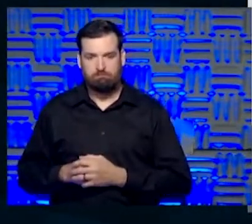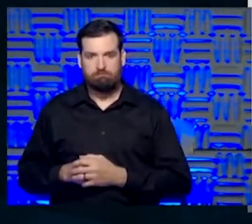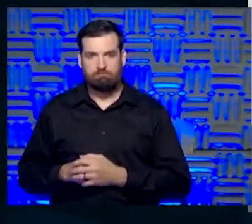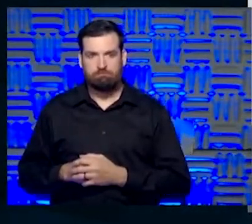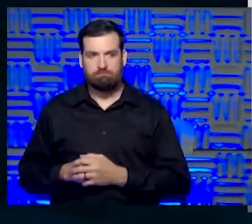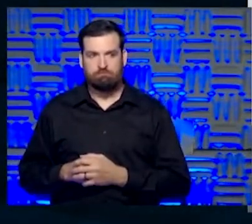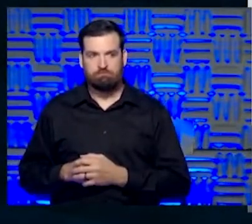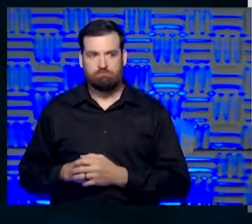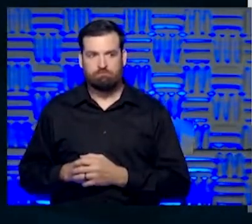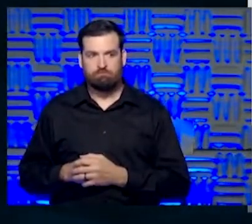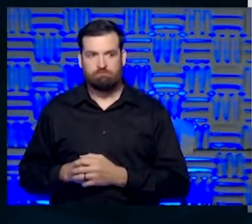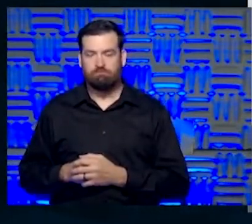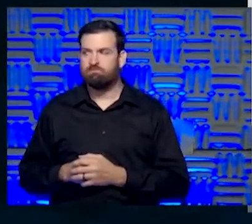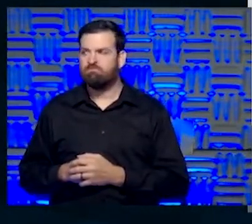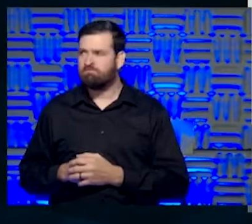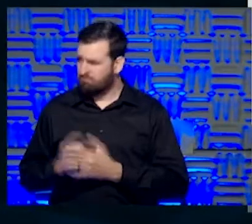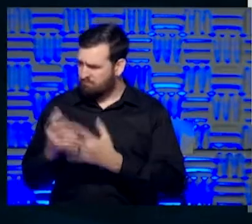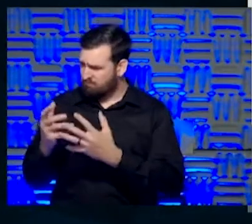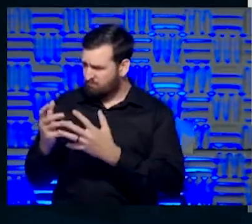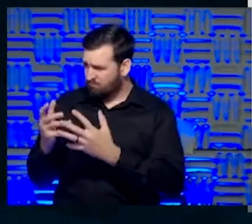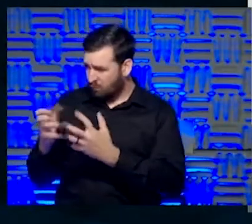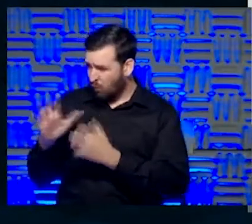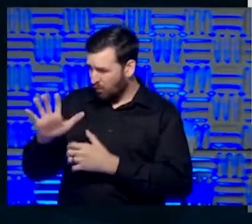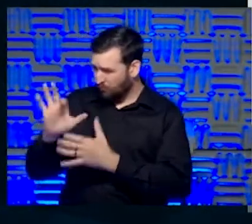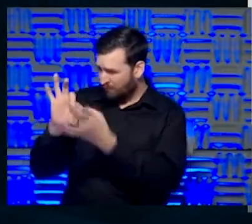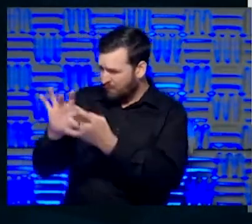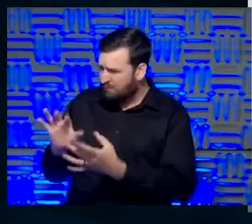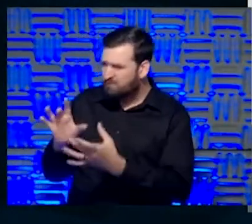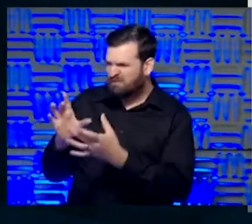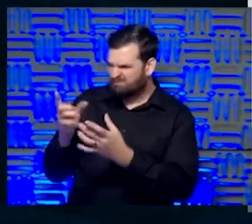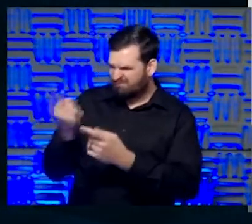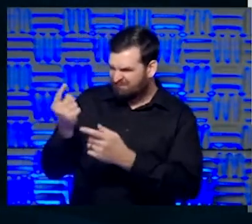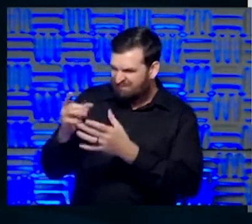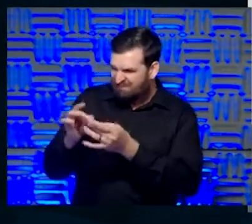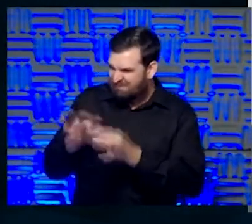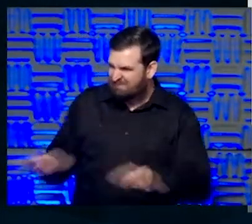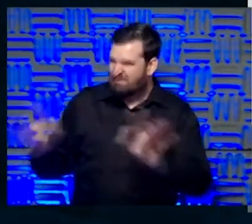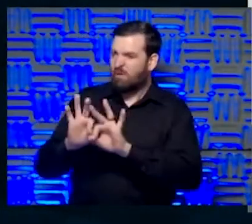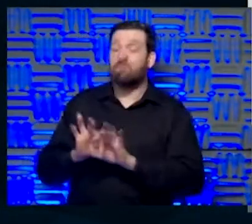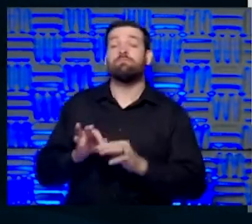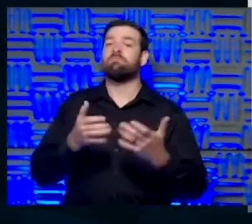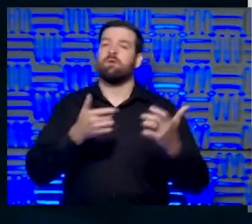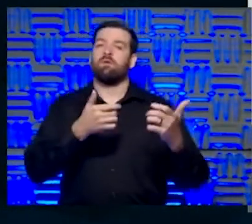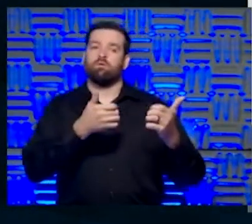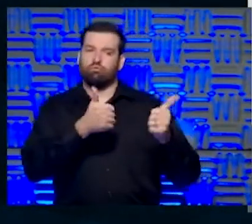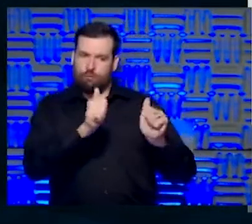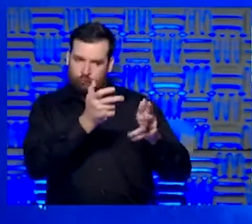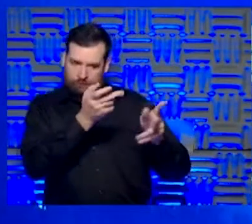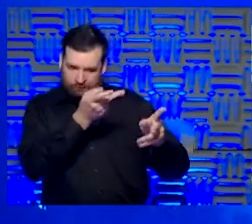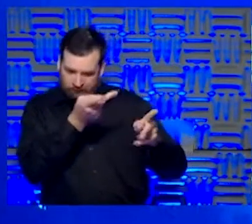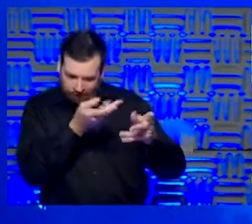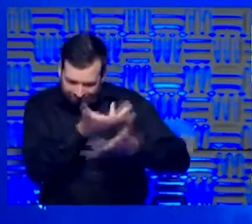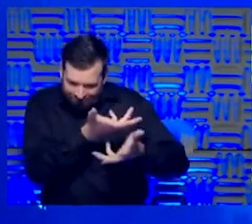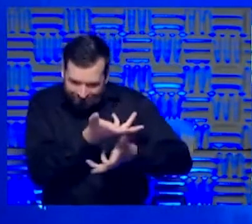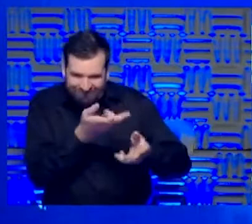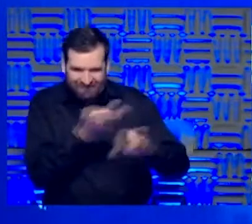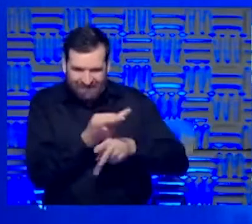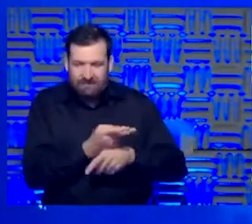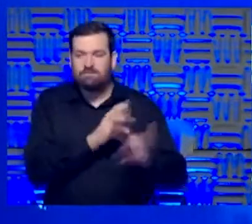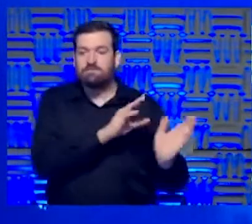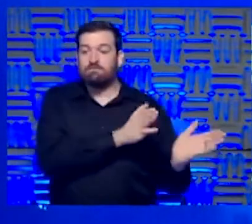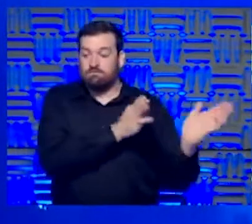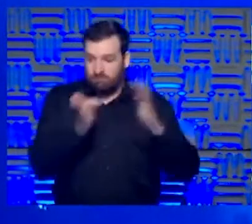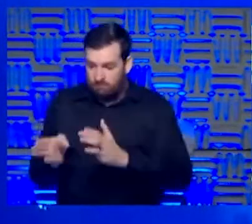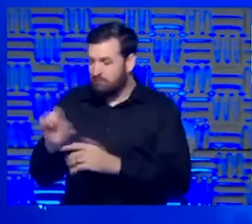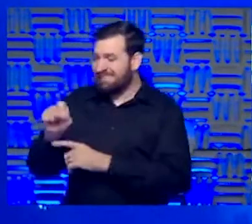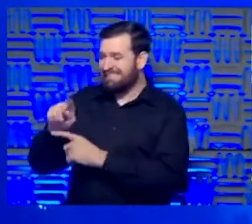Oops. We want her feedback. She was saying something important. Yeah. Well, we try and do that. I'm going to turn to Steve Lauer for just a moment. We're going to pivot.